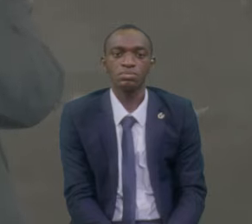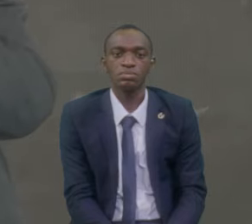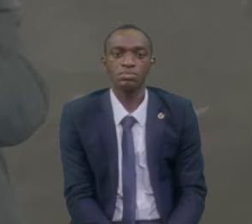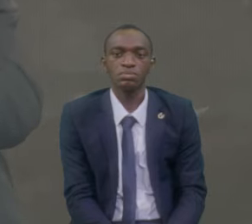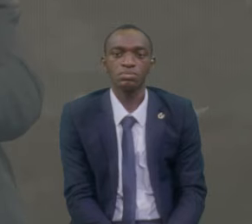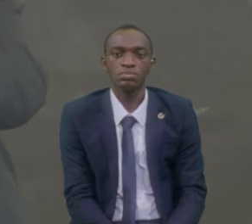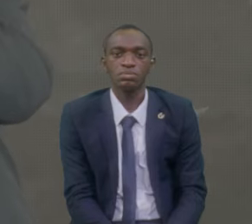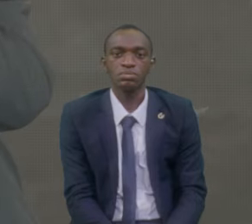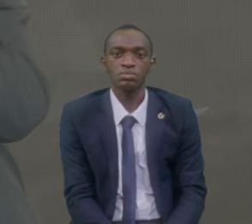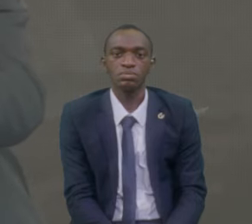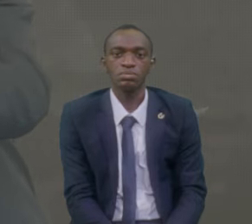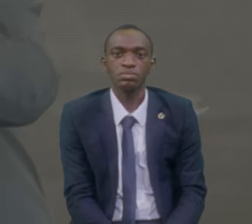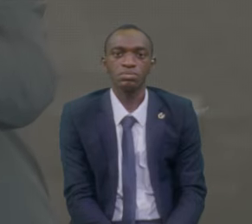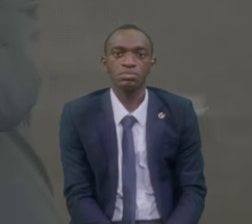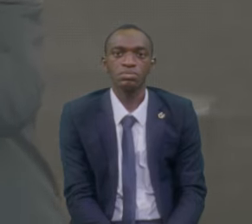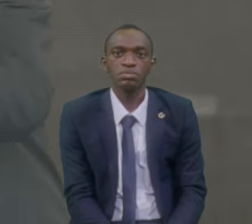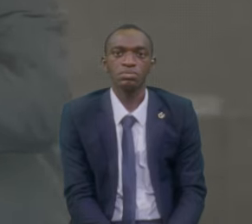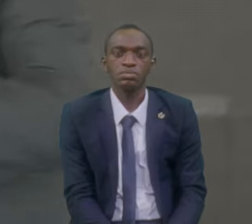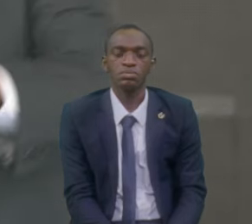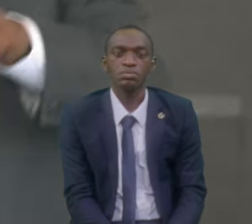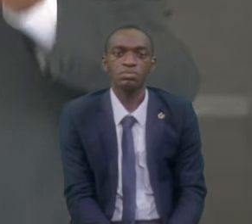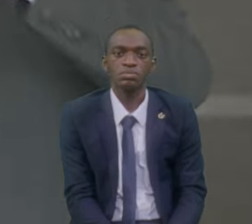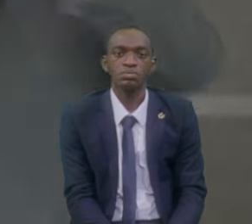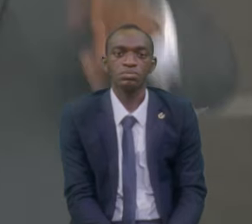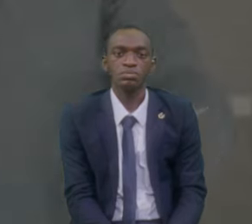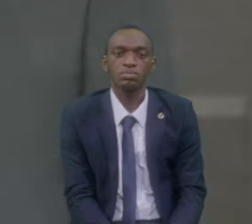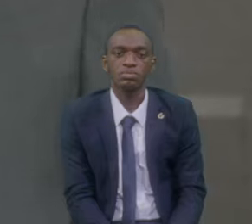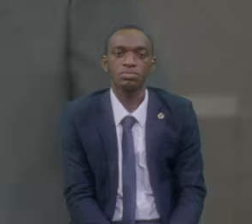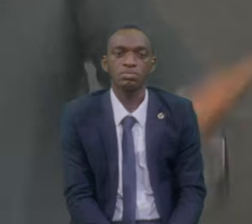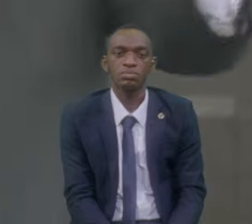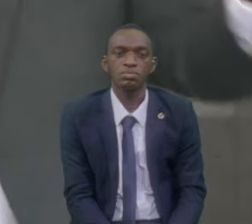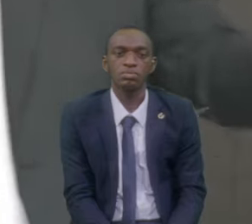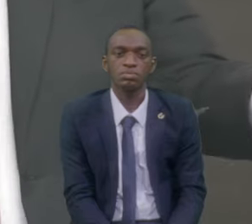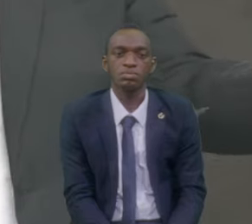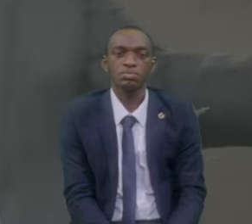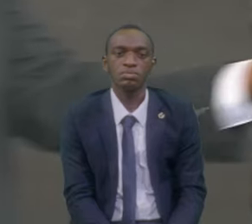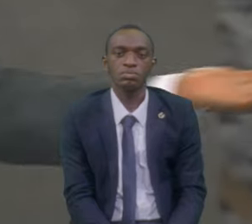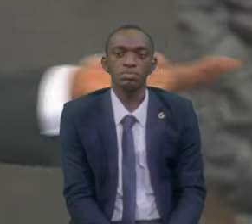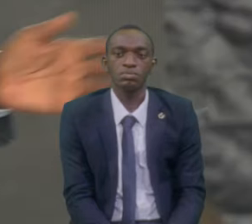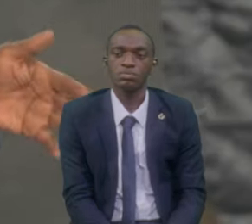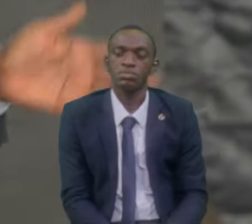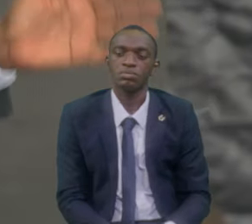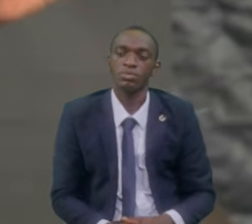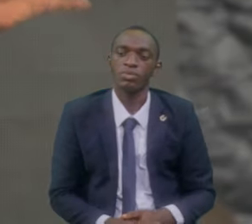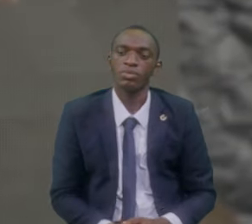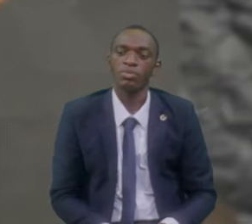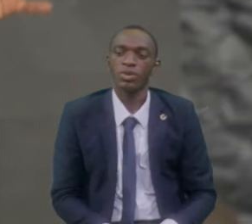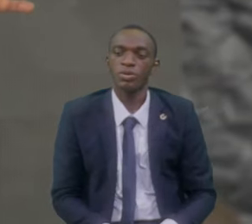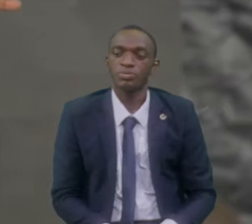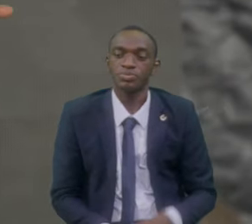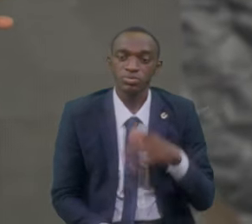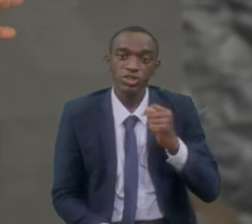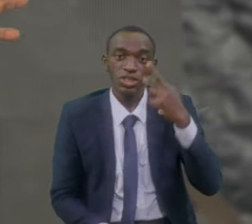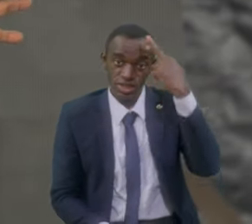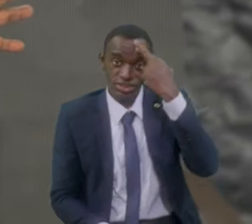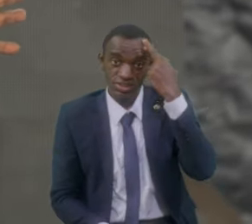the wickedness of them that dwell therein. The reason why the fruitful